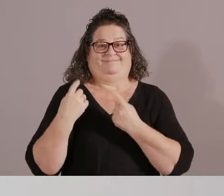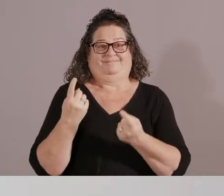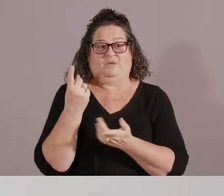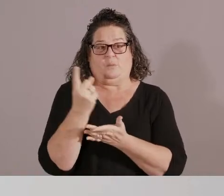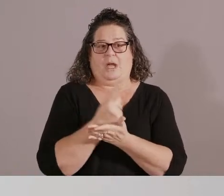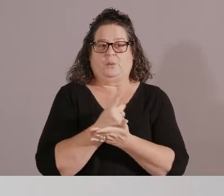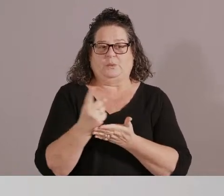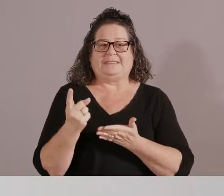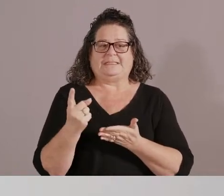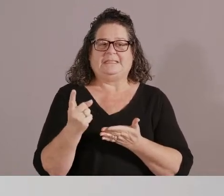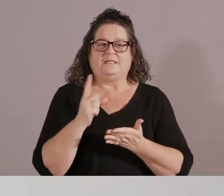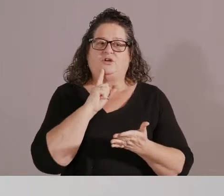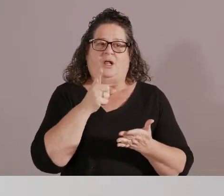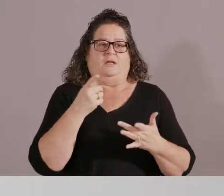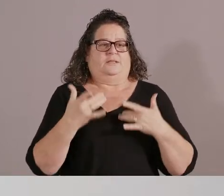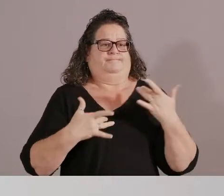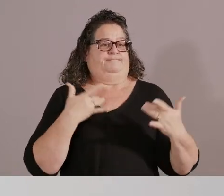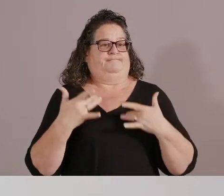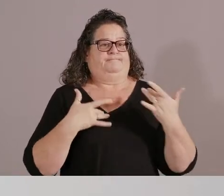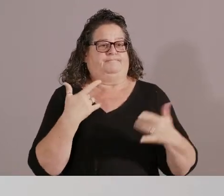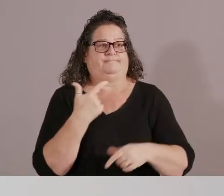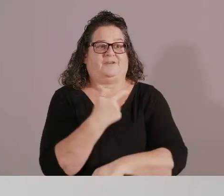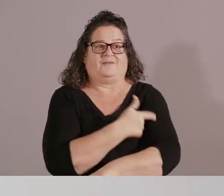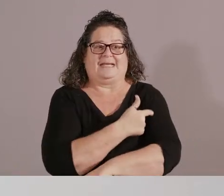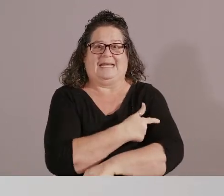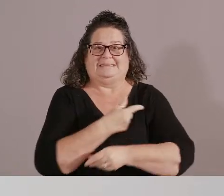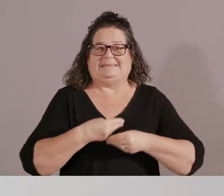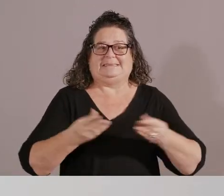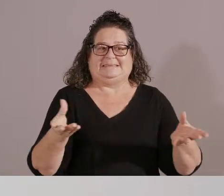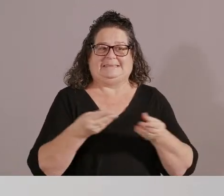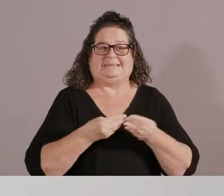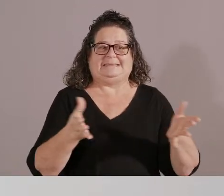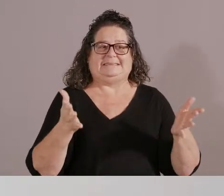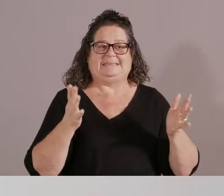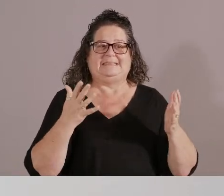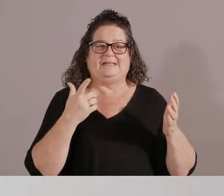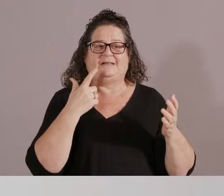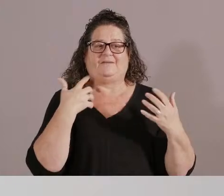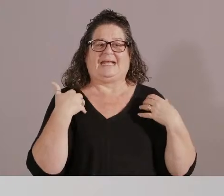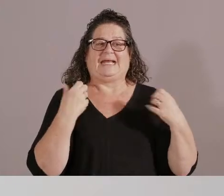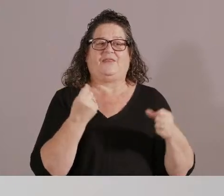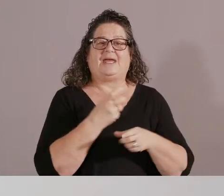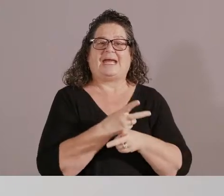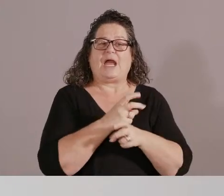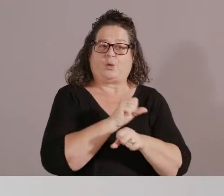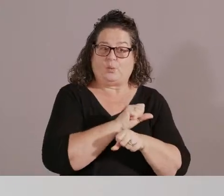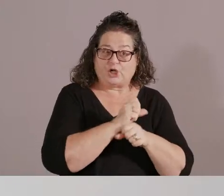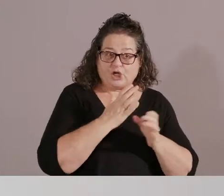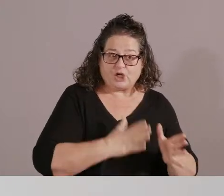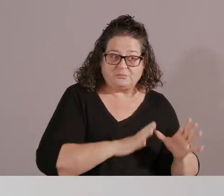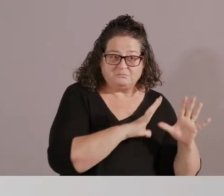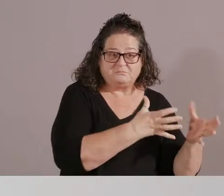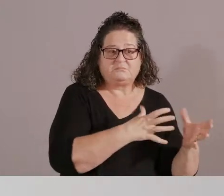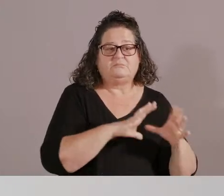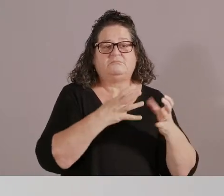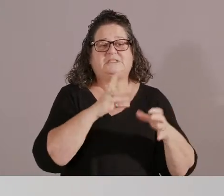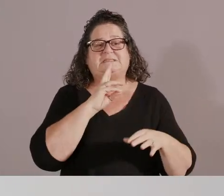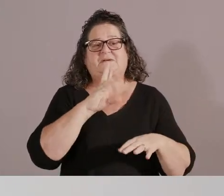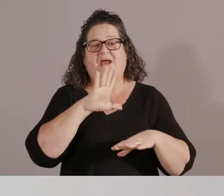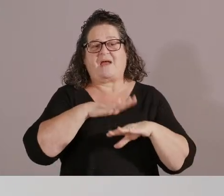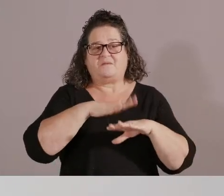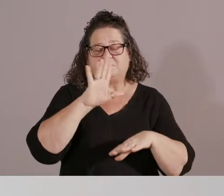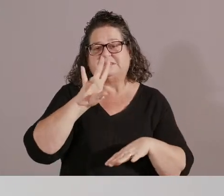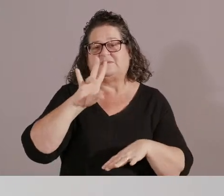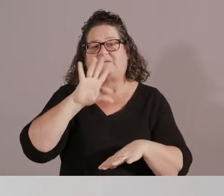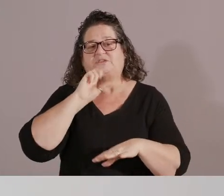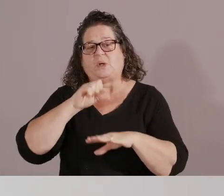of the COVID-19 vaccine to our healthcare workers, our vulnerable populations, our teachers, childcare,